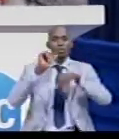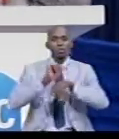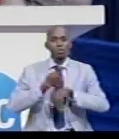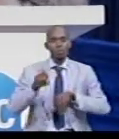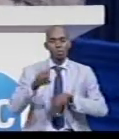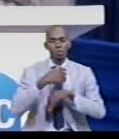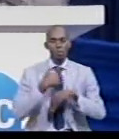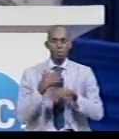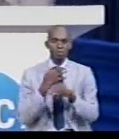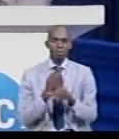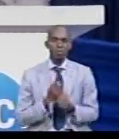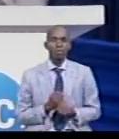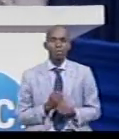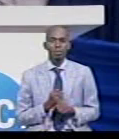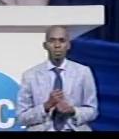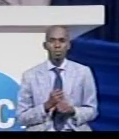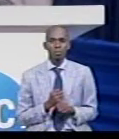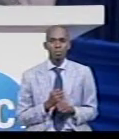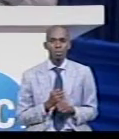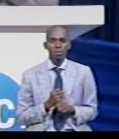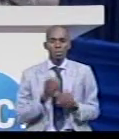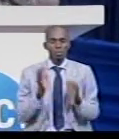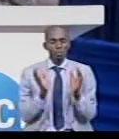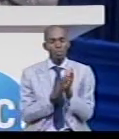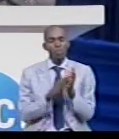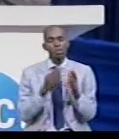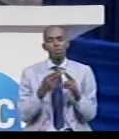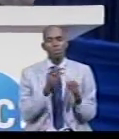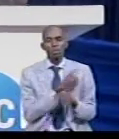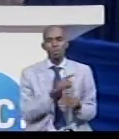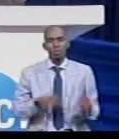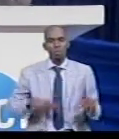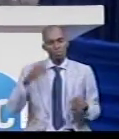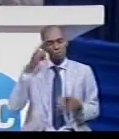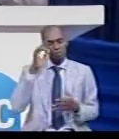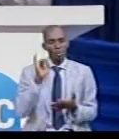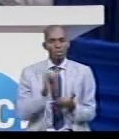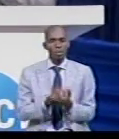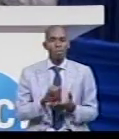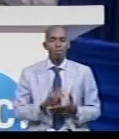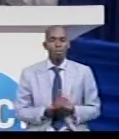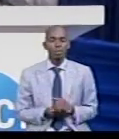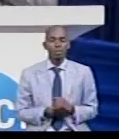received. Praise the name of the Lord for that.